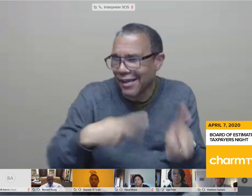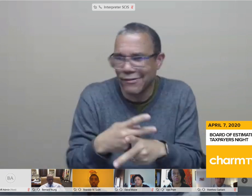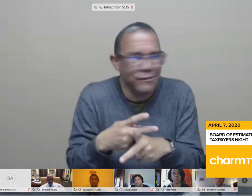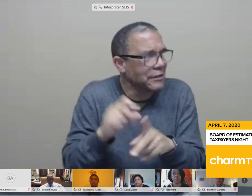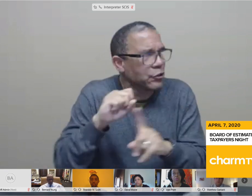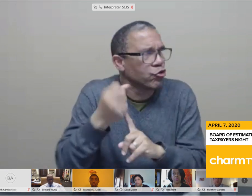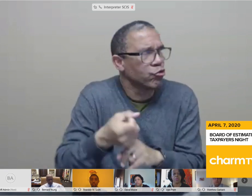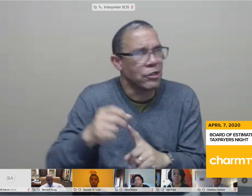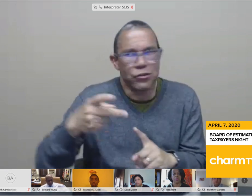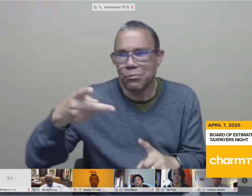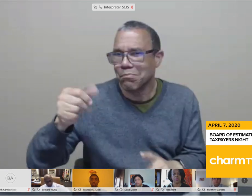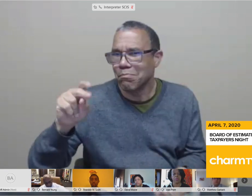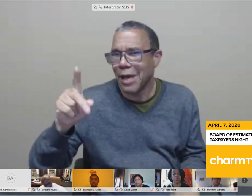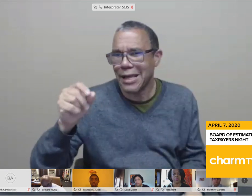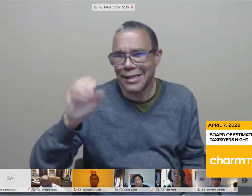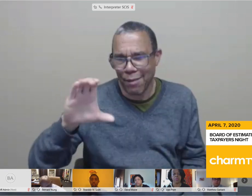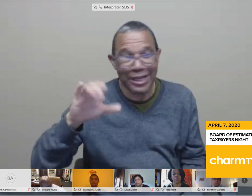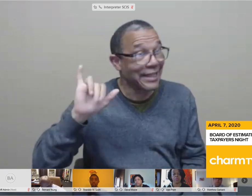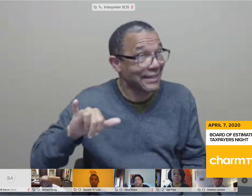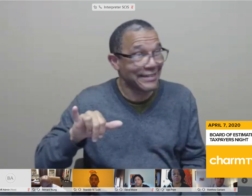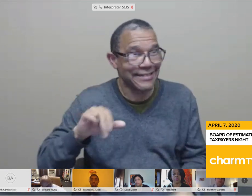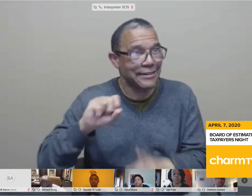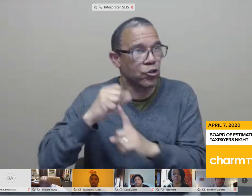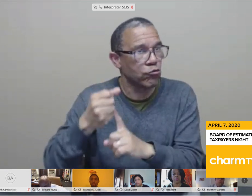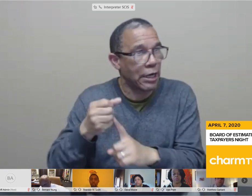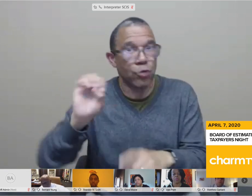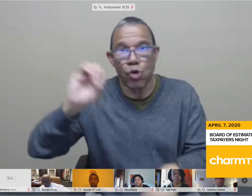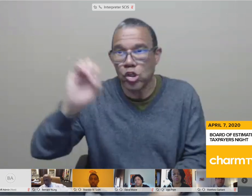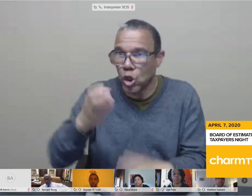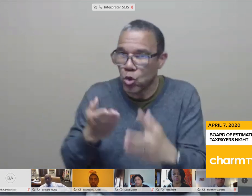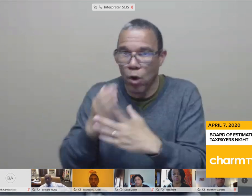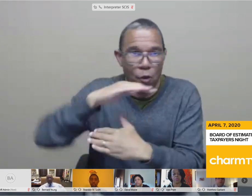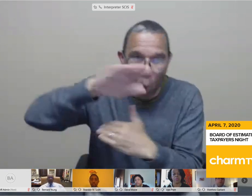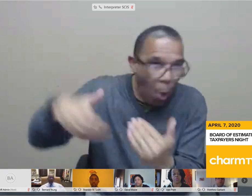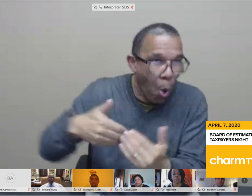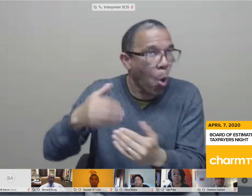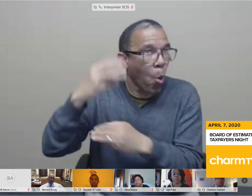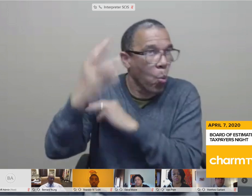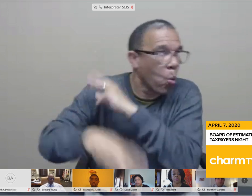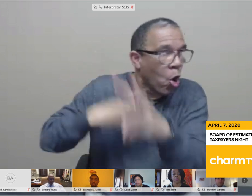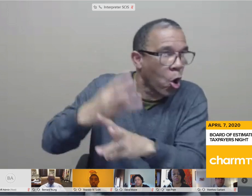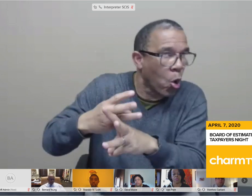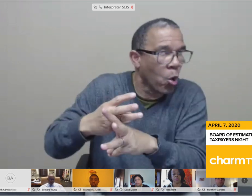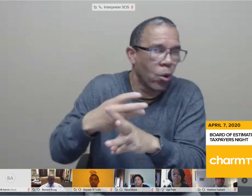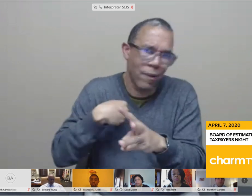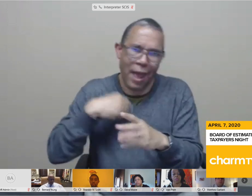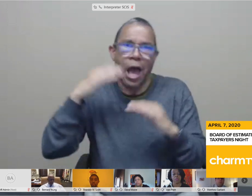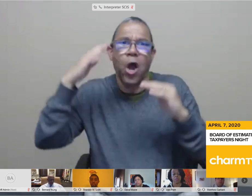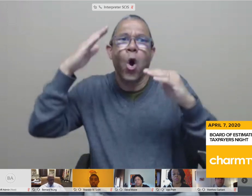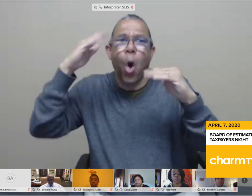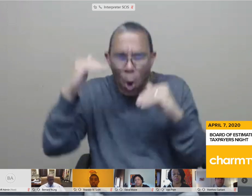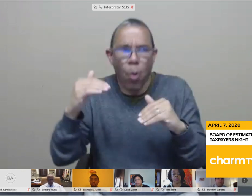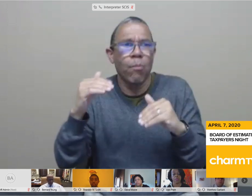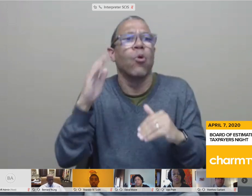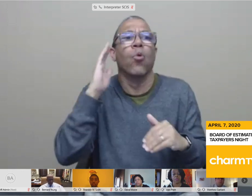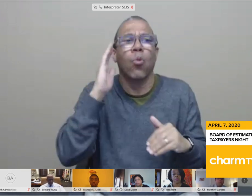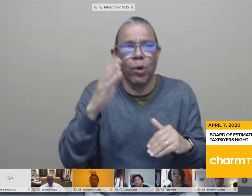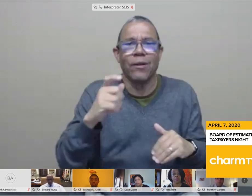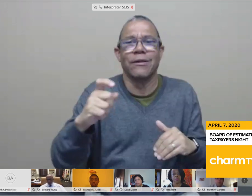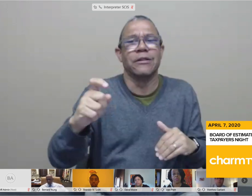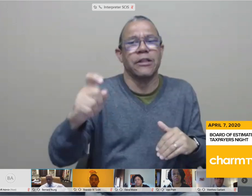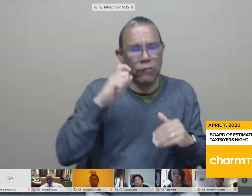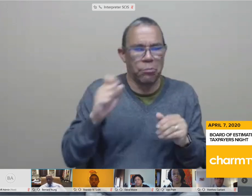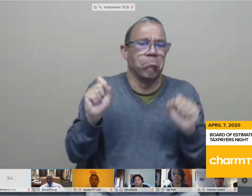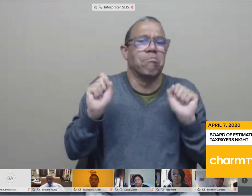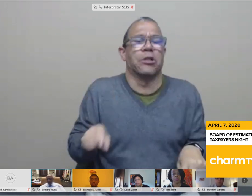around the world, would not look at it in that sense so that we can do what we need to do to keep our